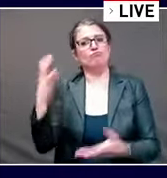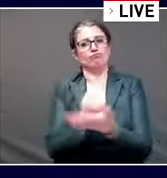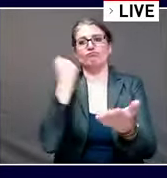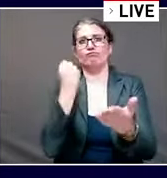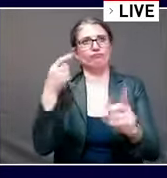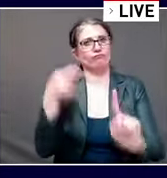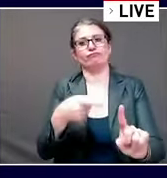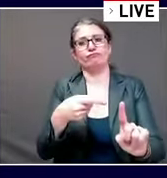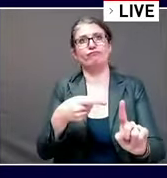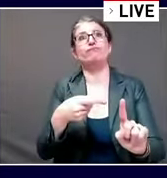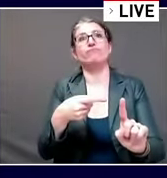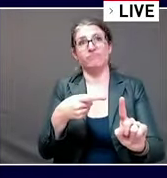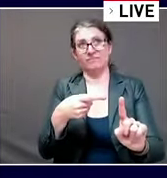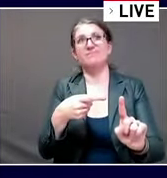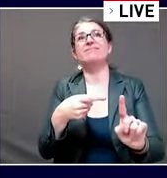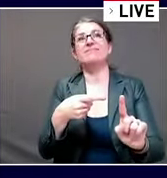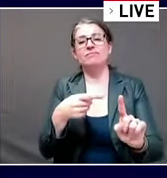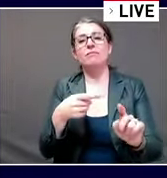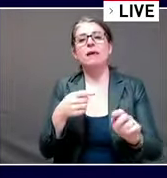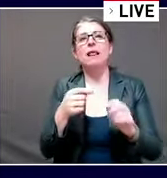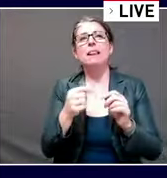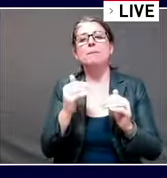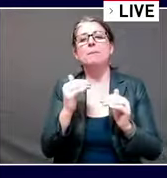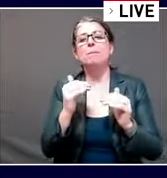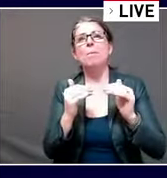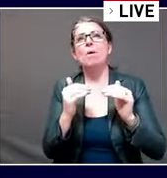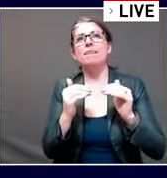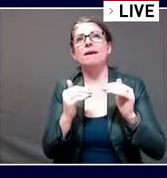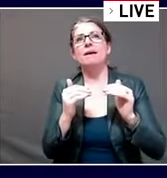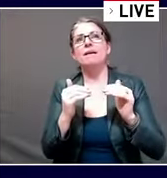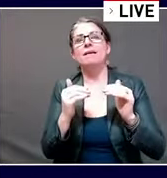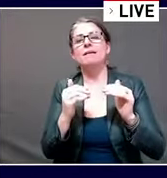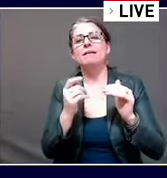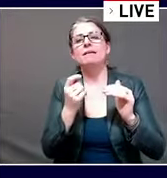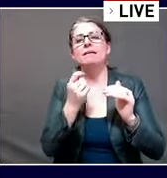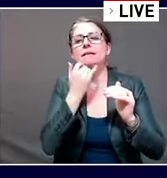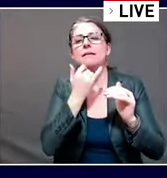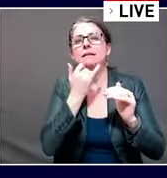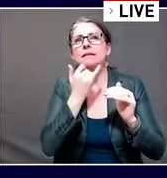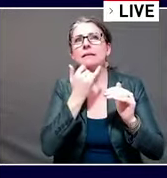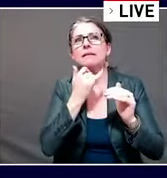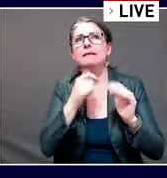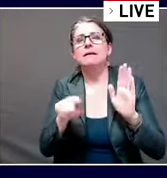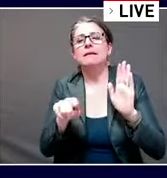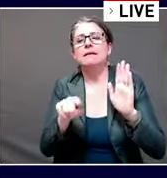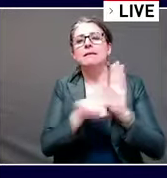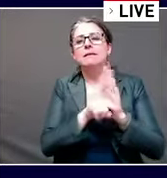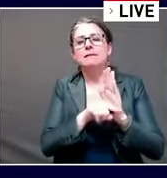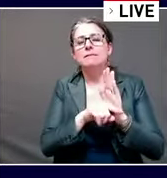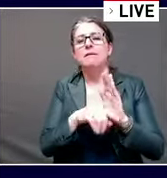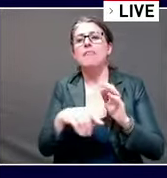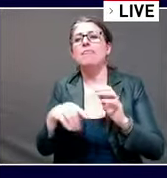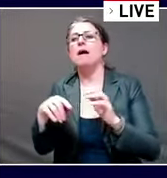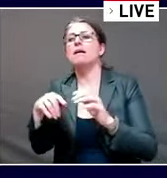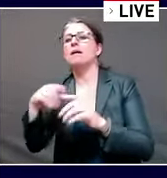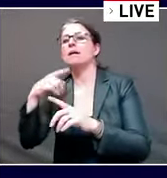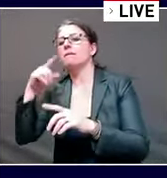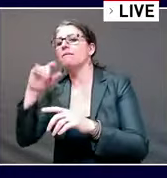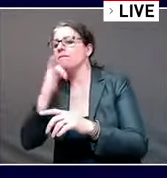the epidemiological situation in Maine changes quite rapidly, false positives become less of a concern, but